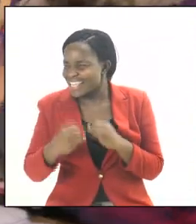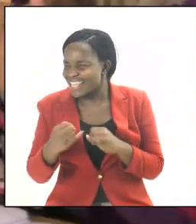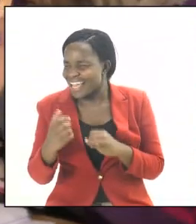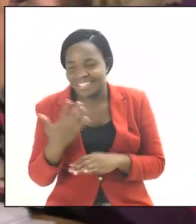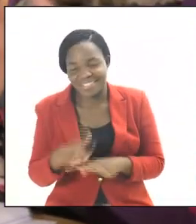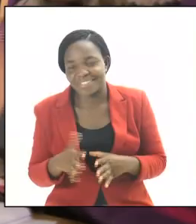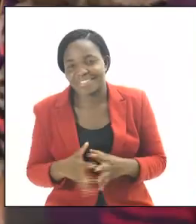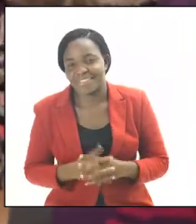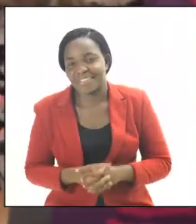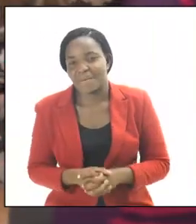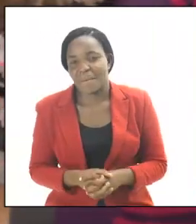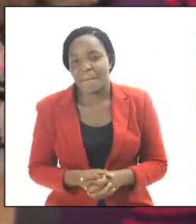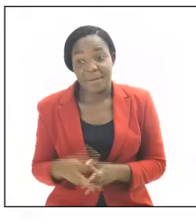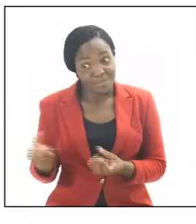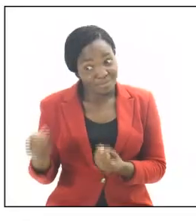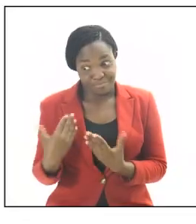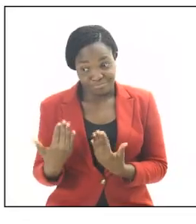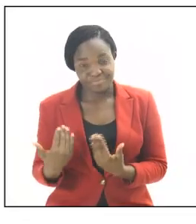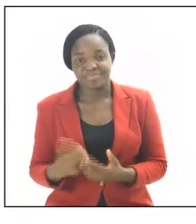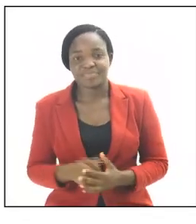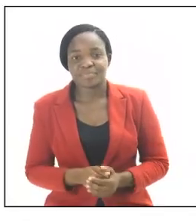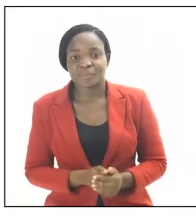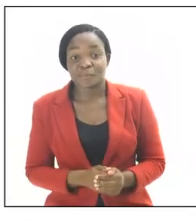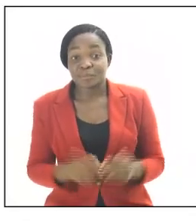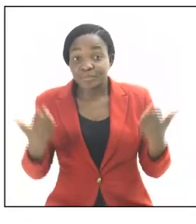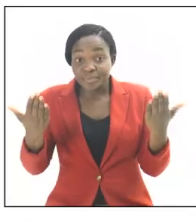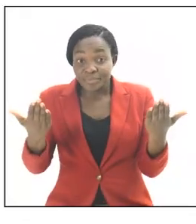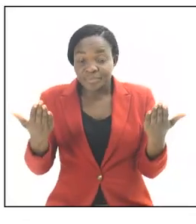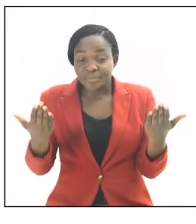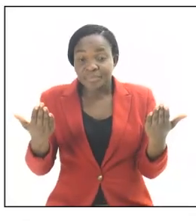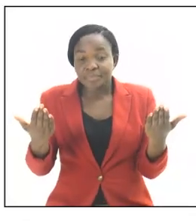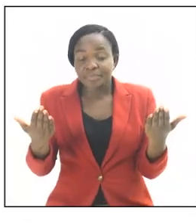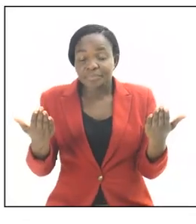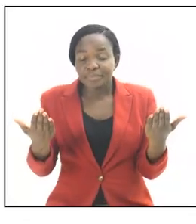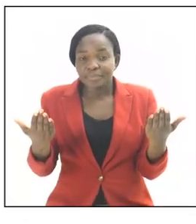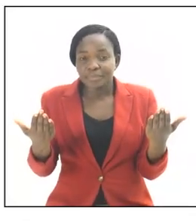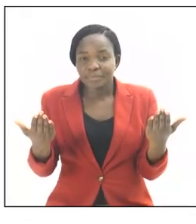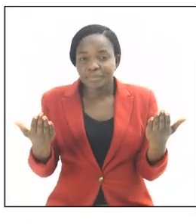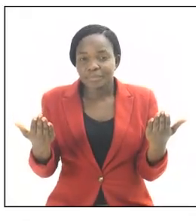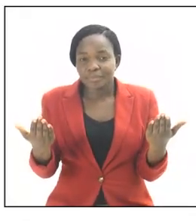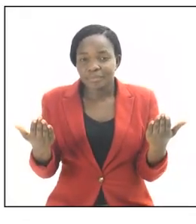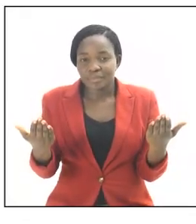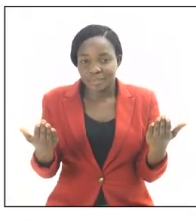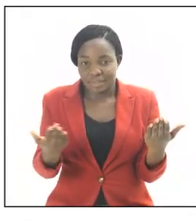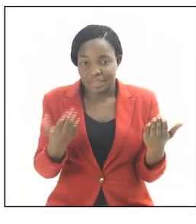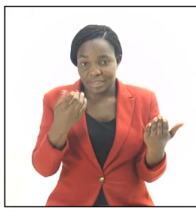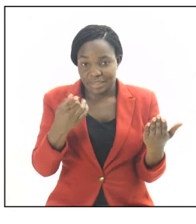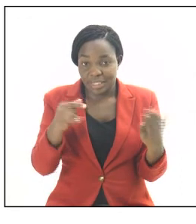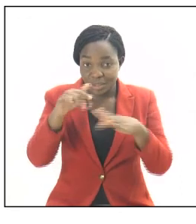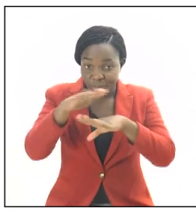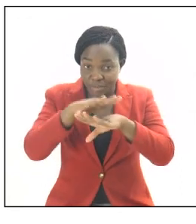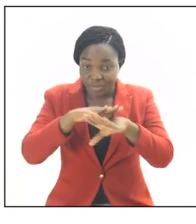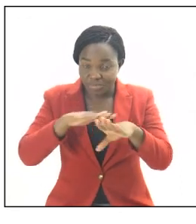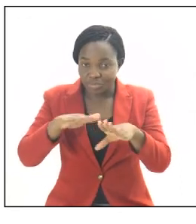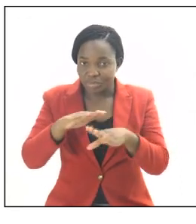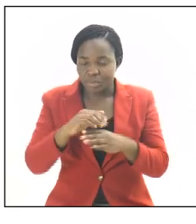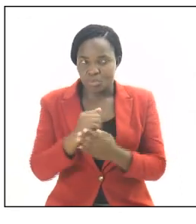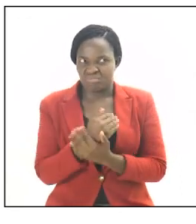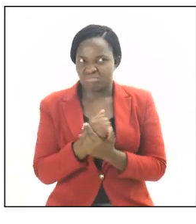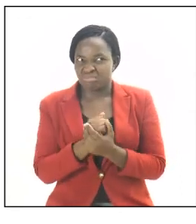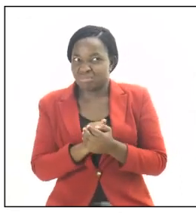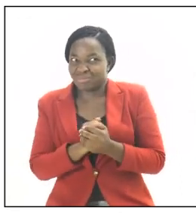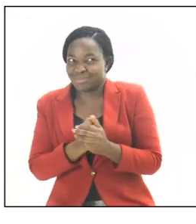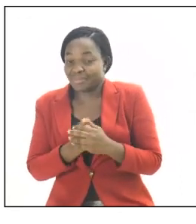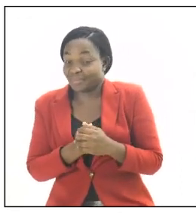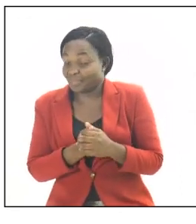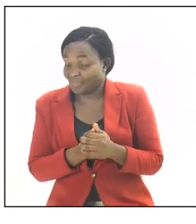Yay! So shoot! Here, we must find the perimeter of this figure. Ooh, it